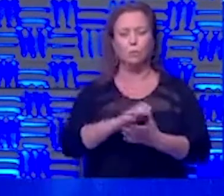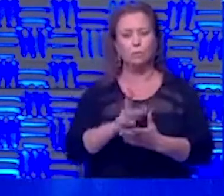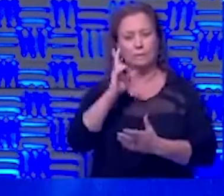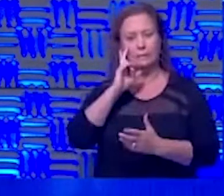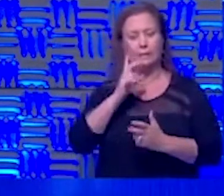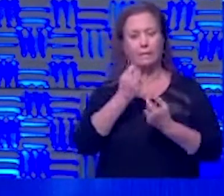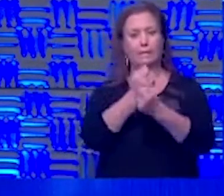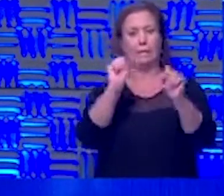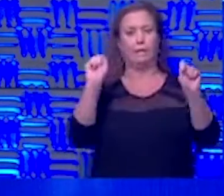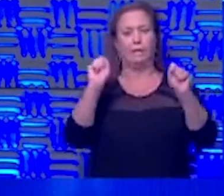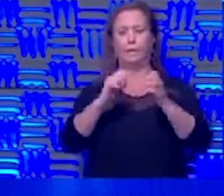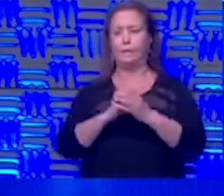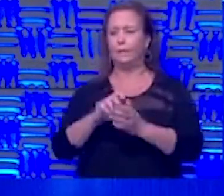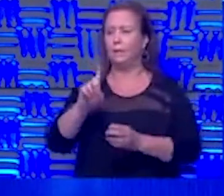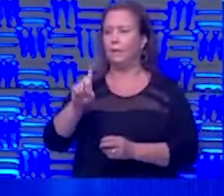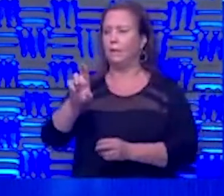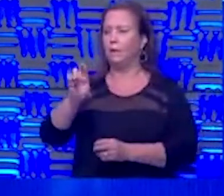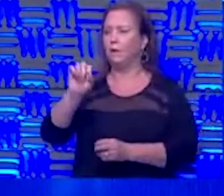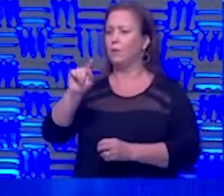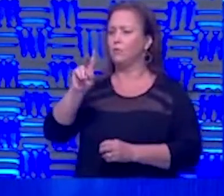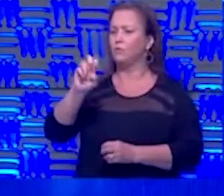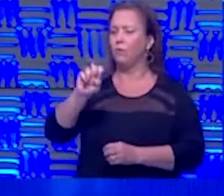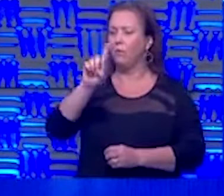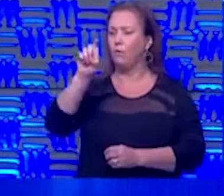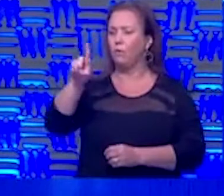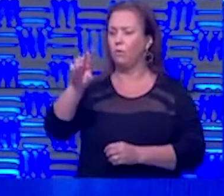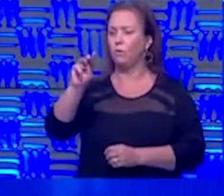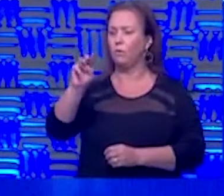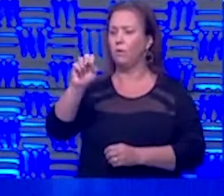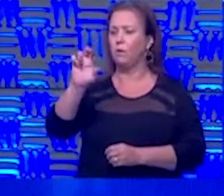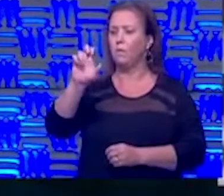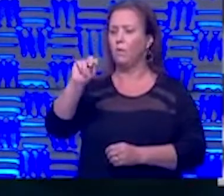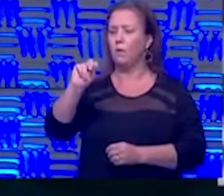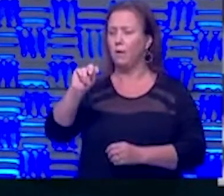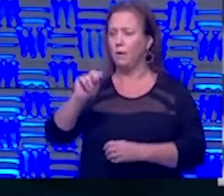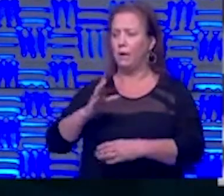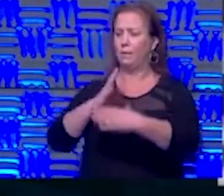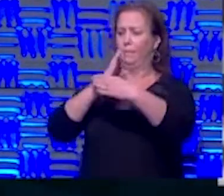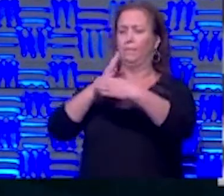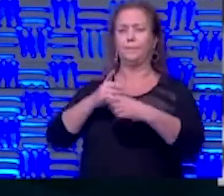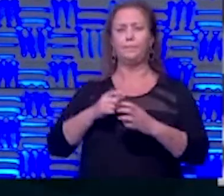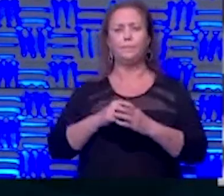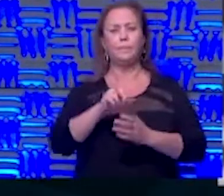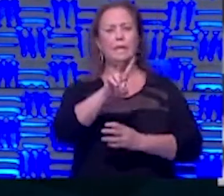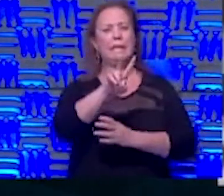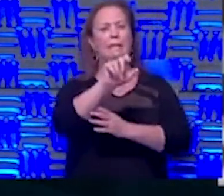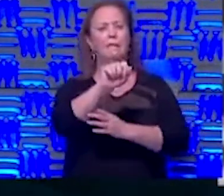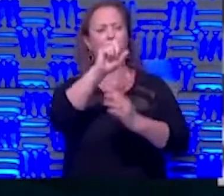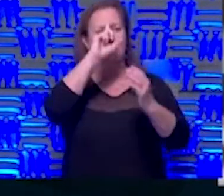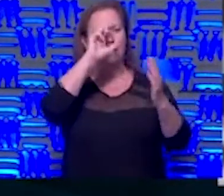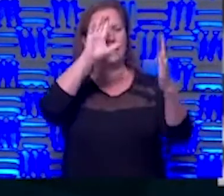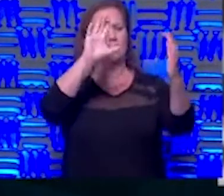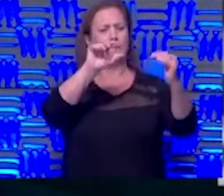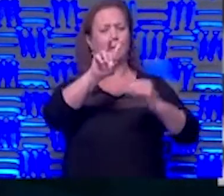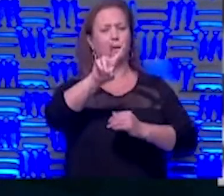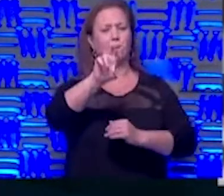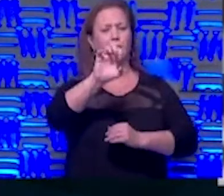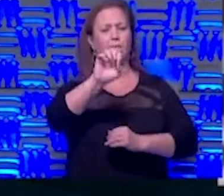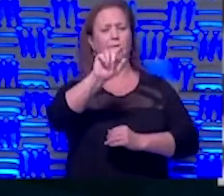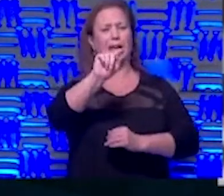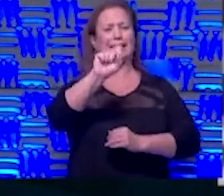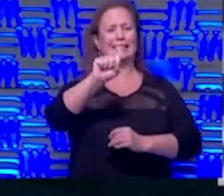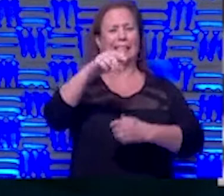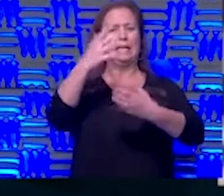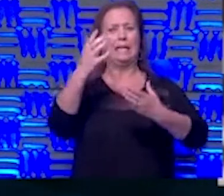think those things are Dr. Stone, this is Jerry Moran. Dr. Seitz, can I intrude? What does the VA expect for veterans in Kansas?